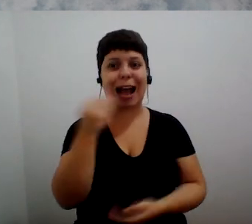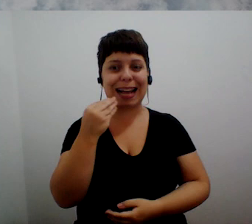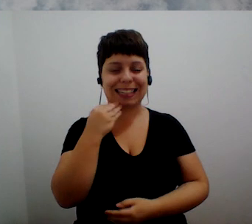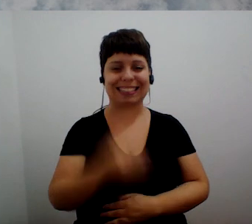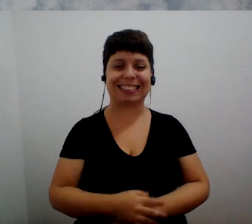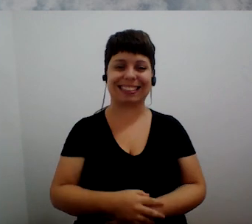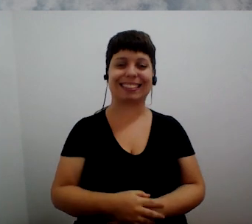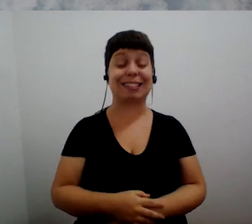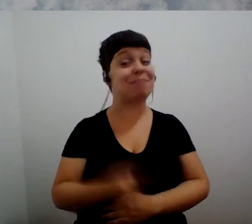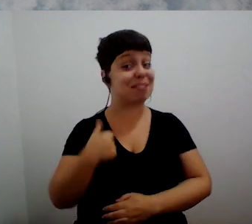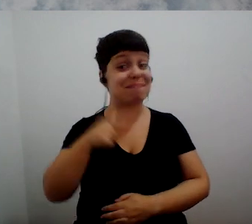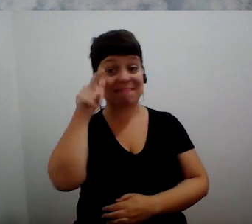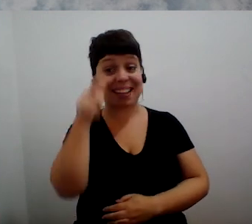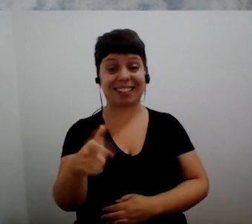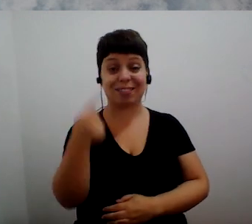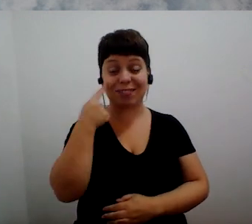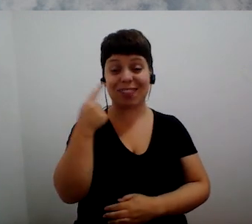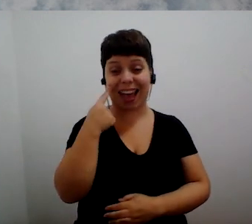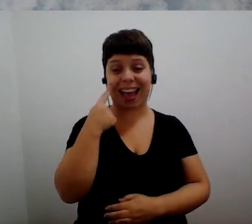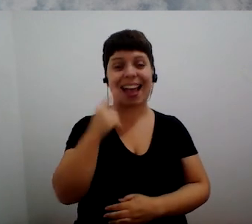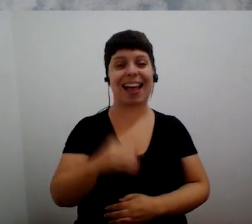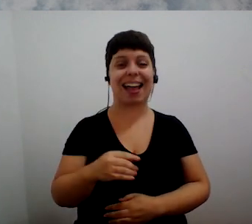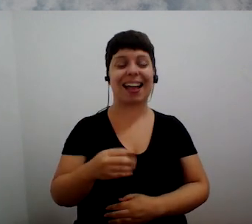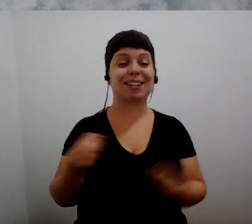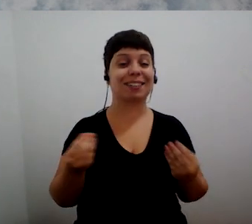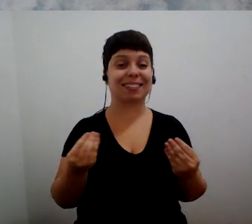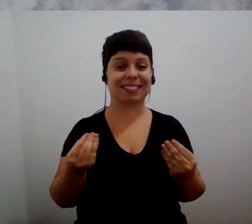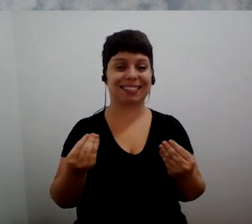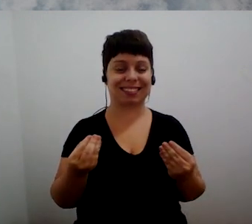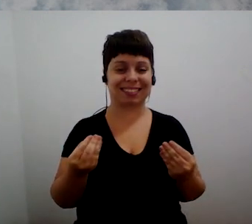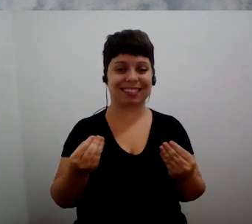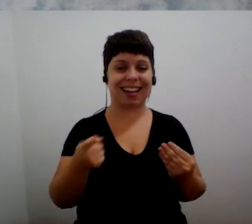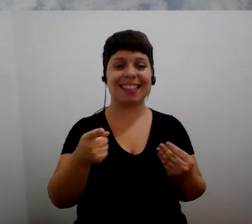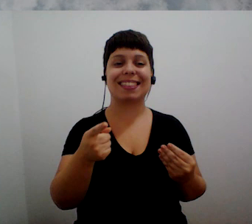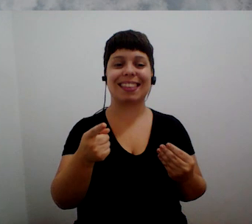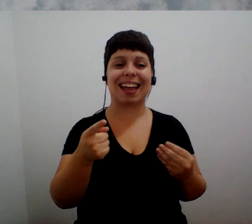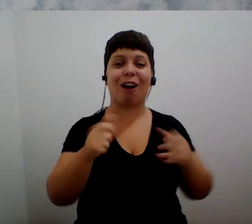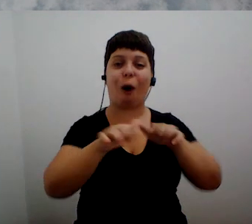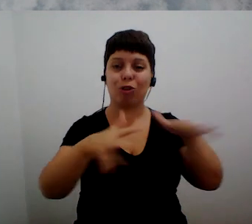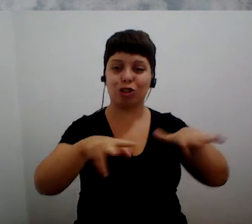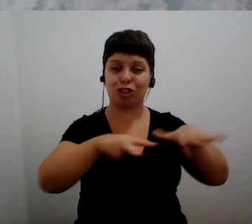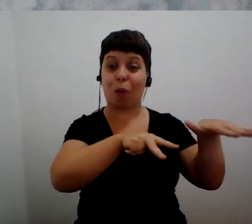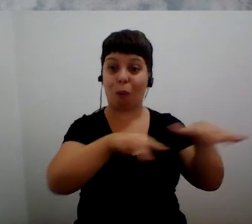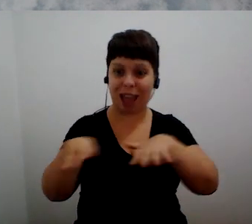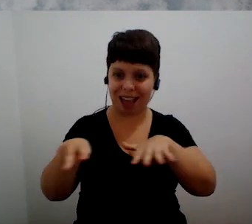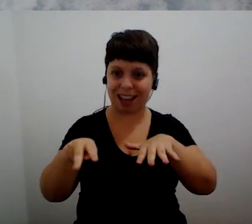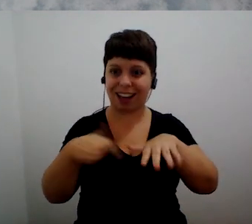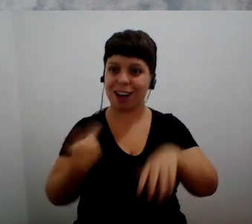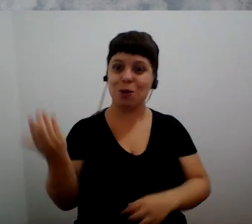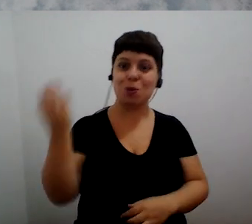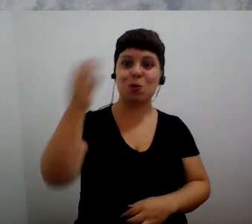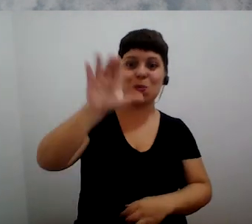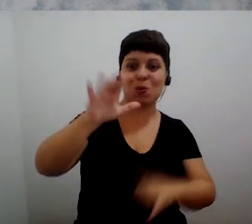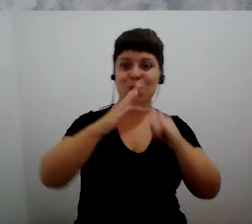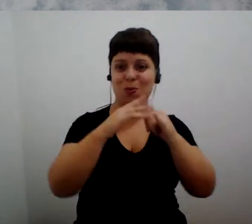comes out of your Ocean Week once it's live. And I'm very happy that we have